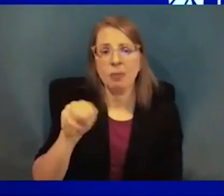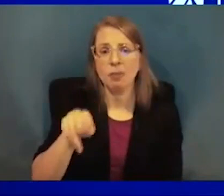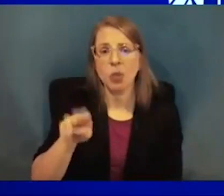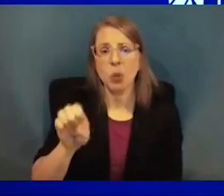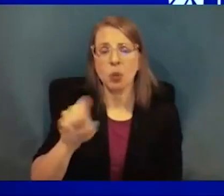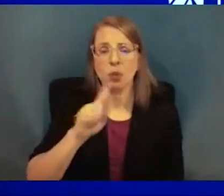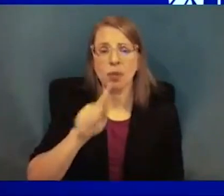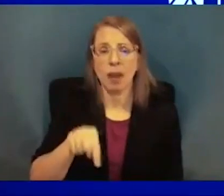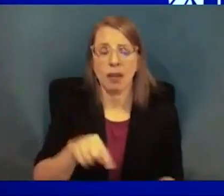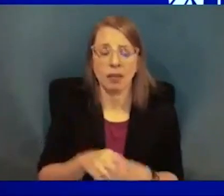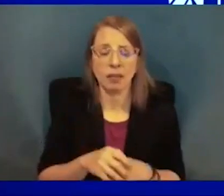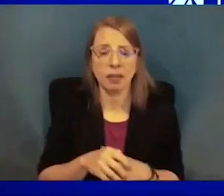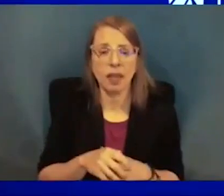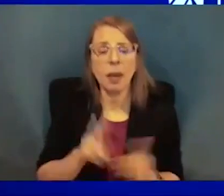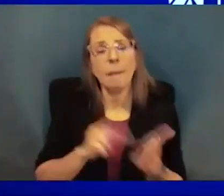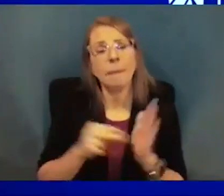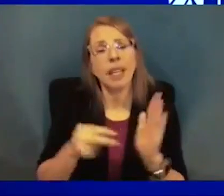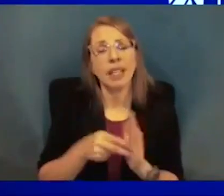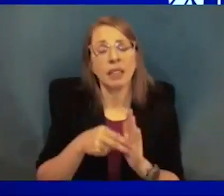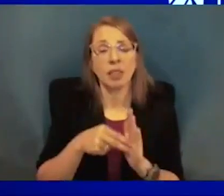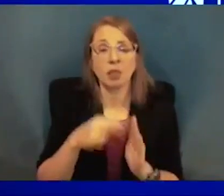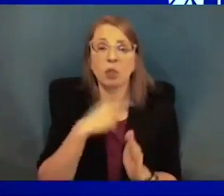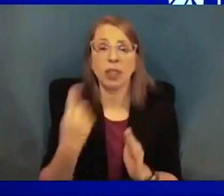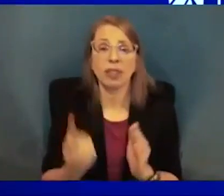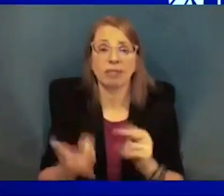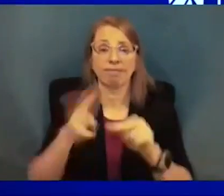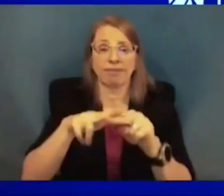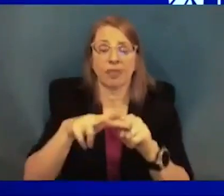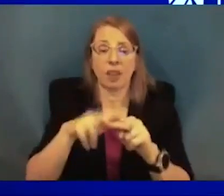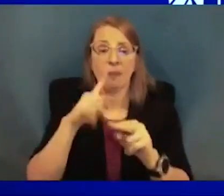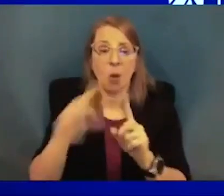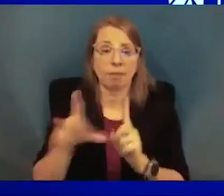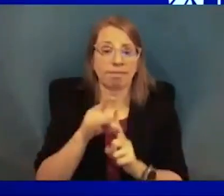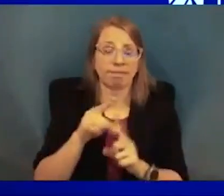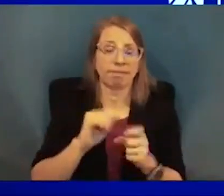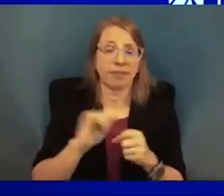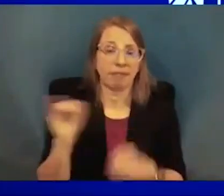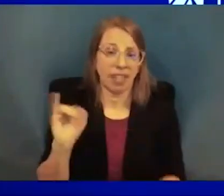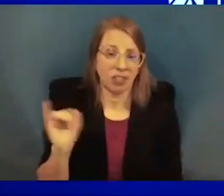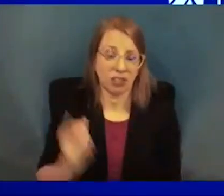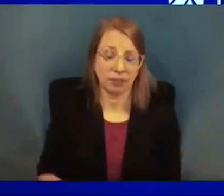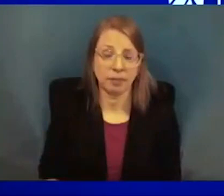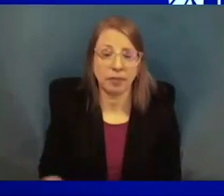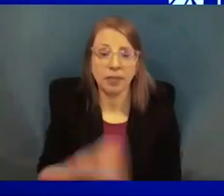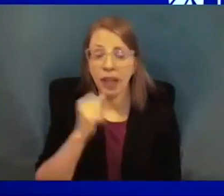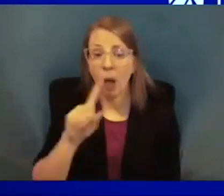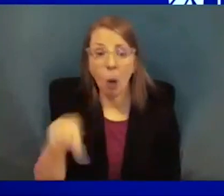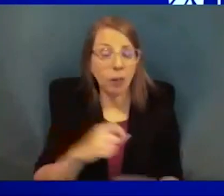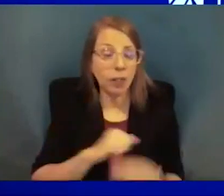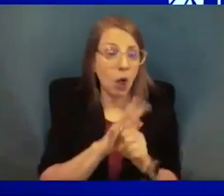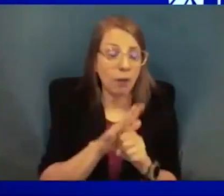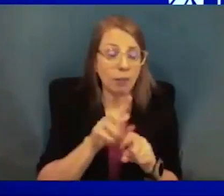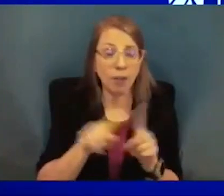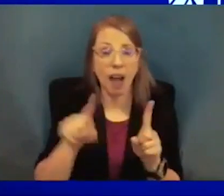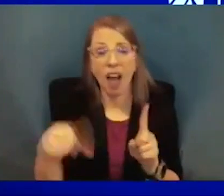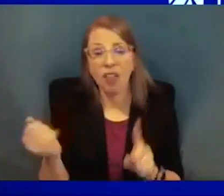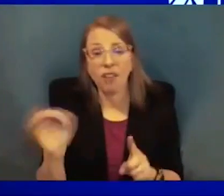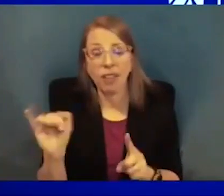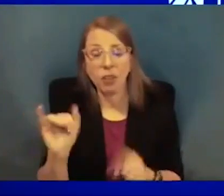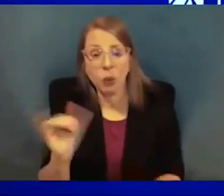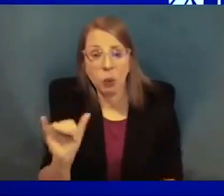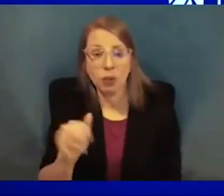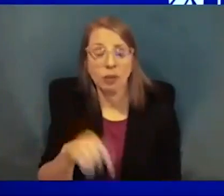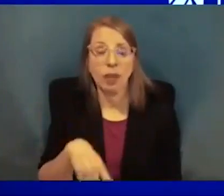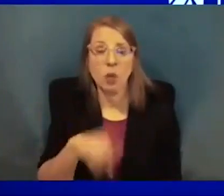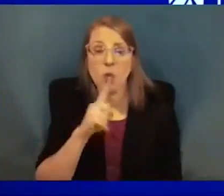only COVID-19 but other infections as well. And it goes all the way down to the molecular level of just your ability